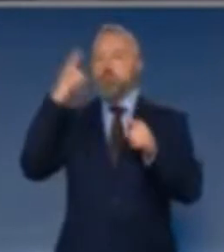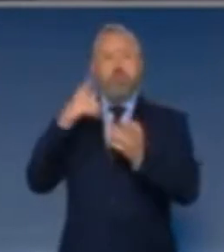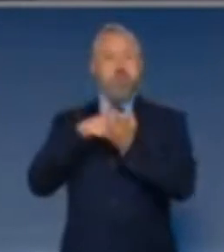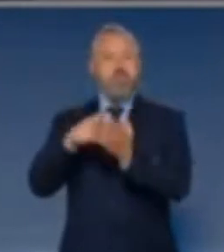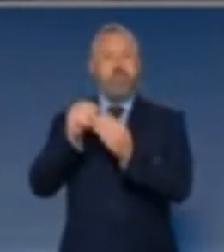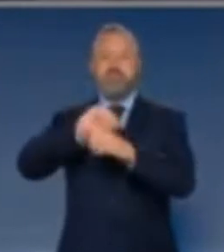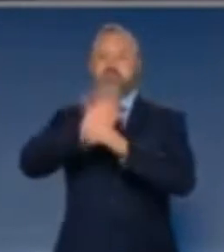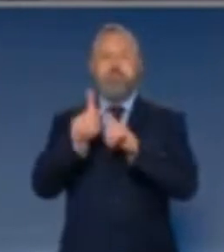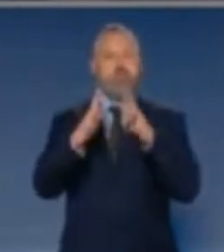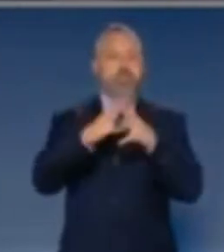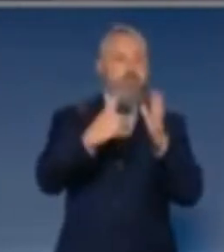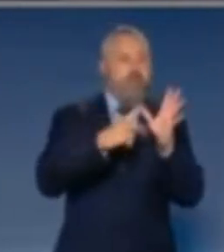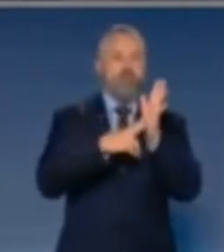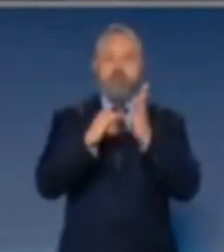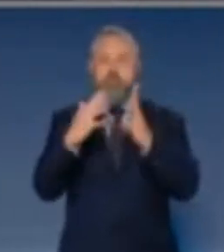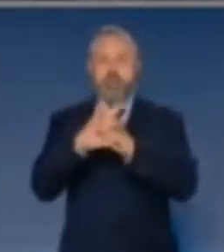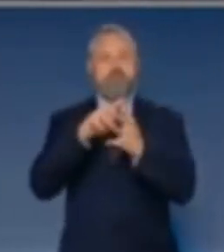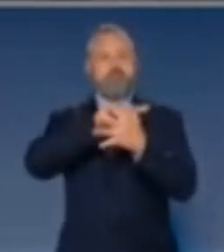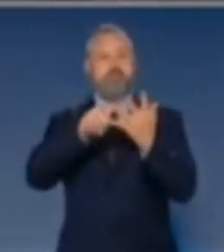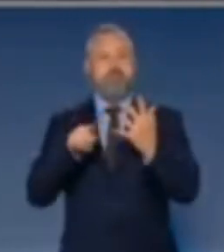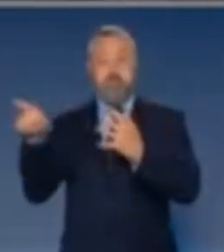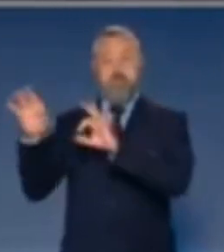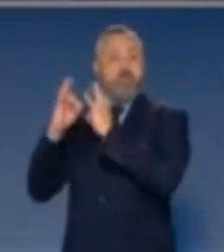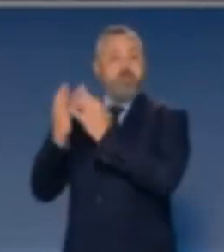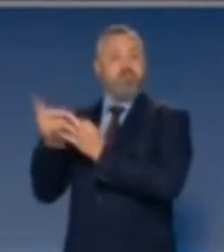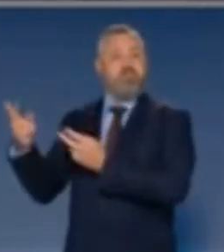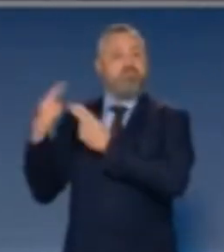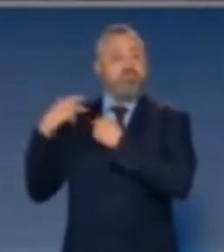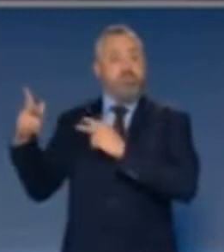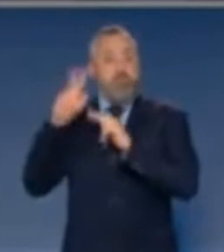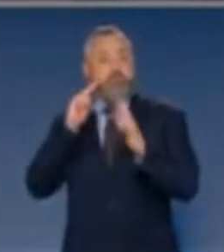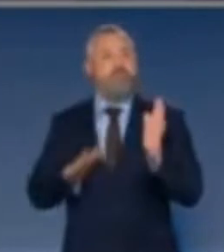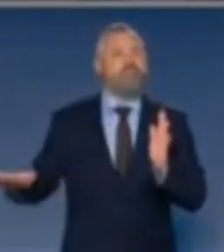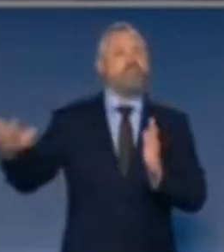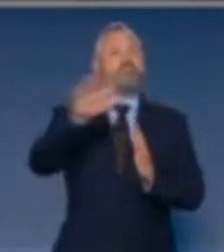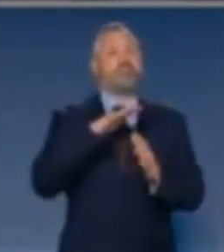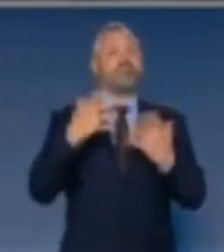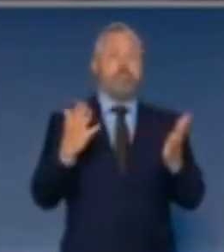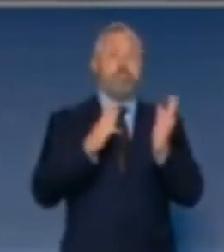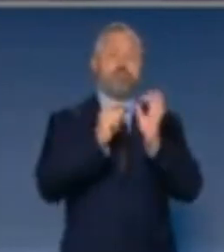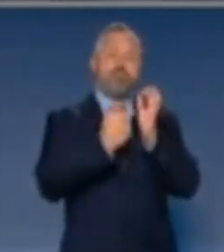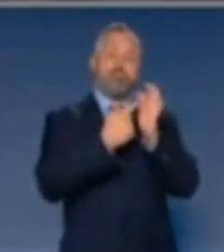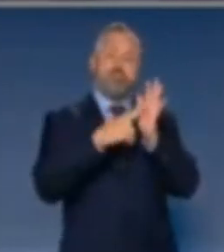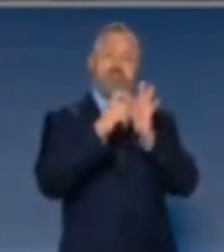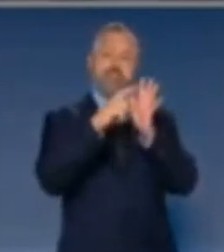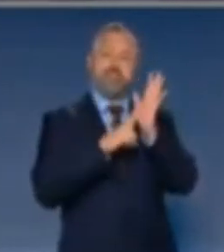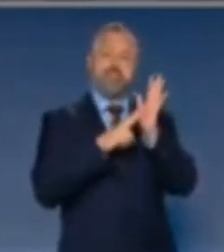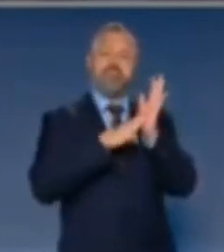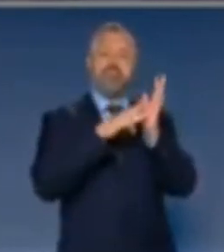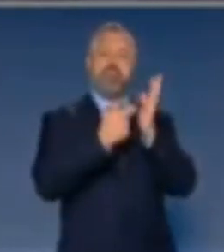Victoria. Having said that, Brendan threw the book at them. They are on notice of termination. But